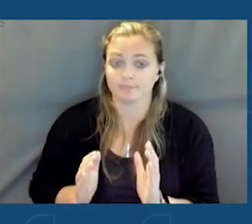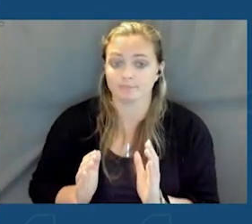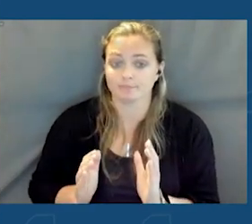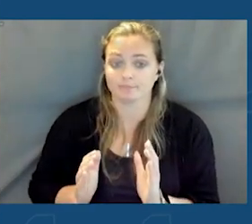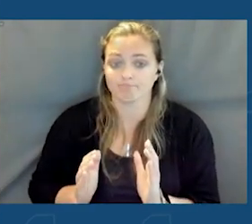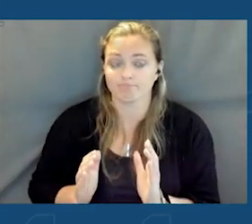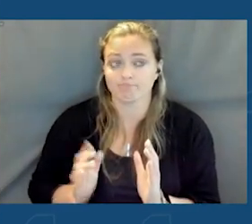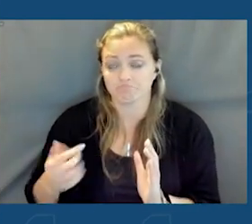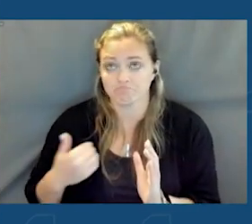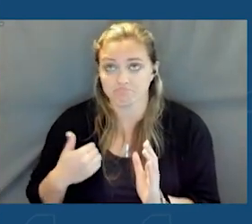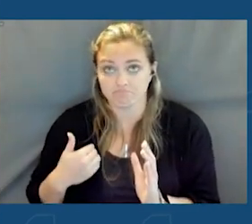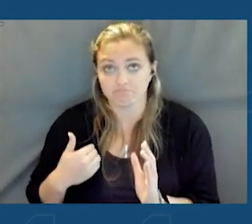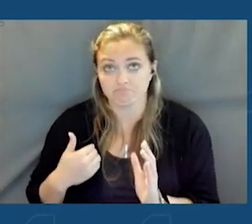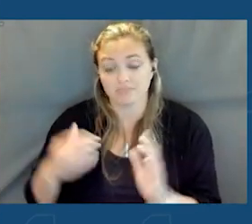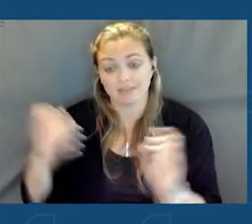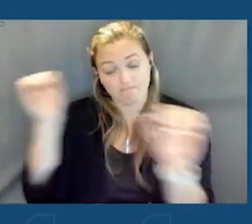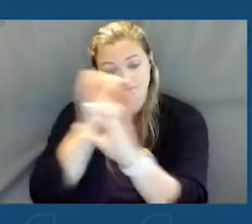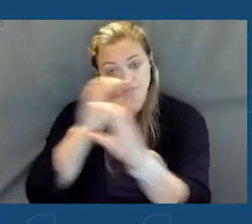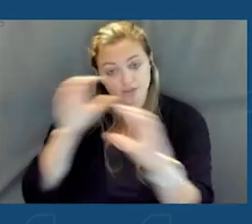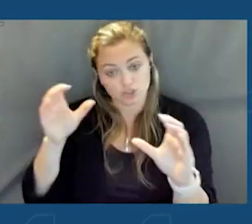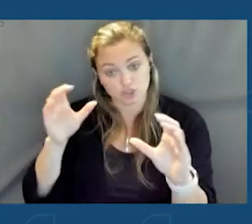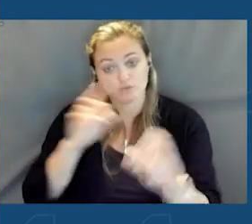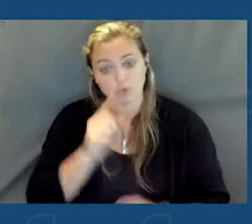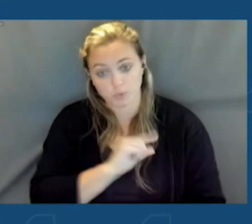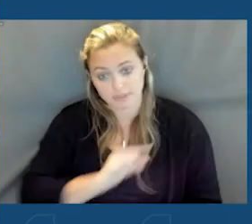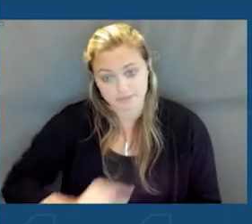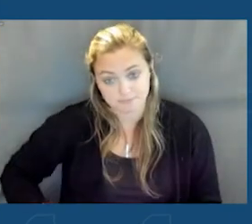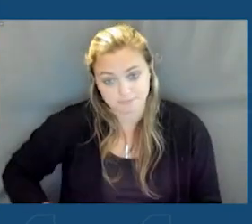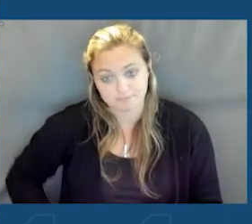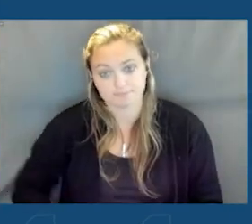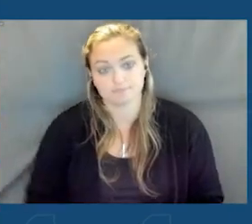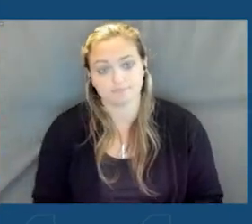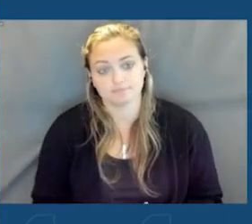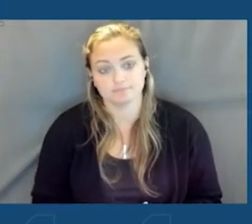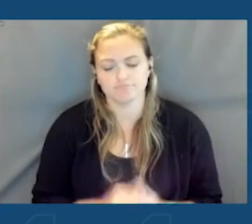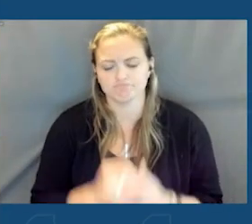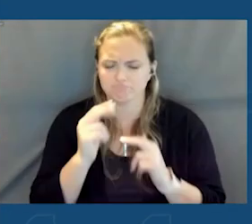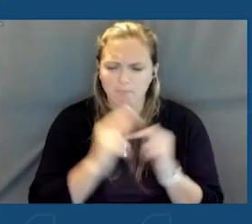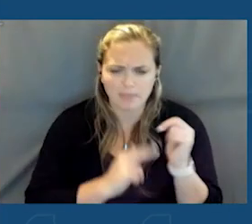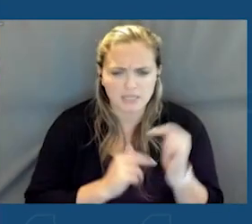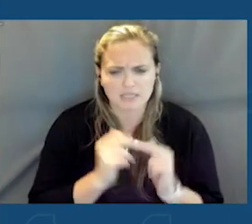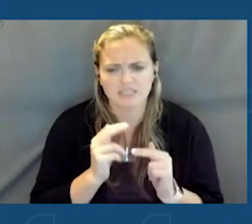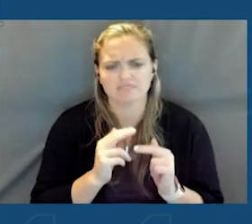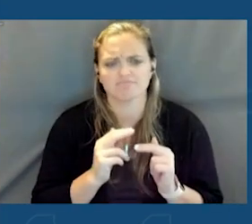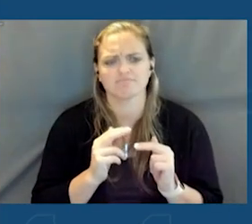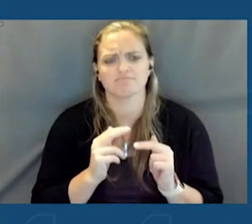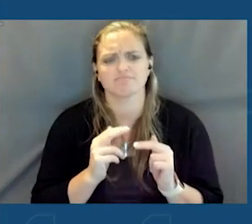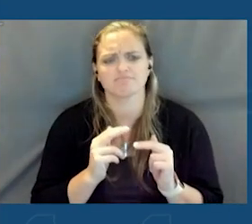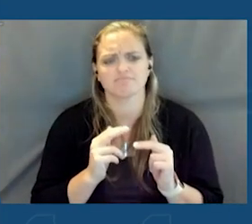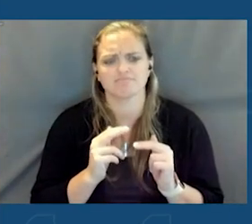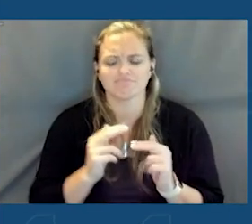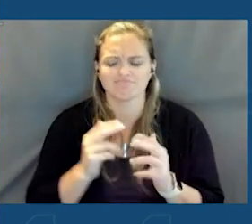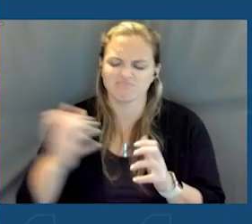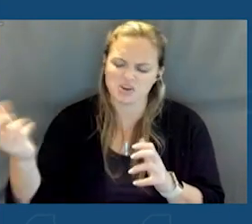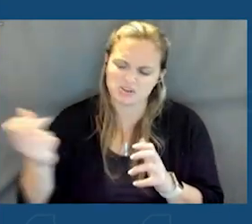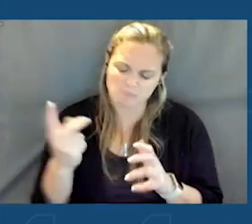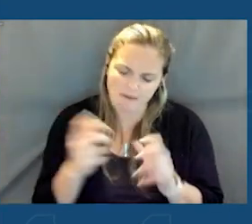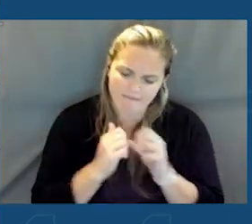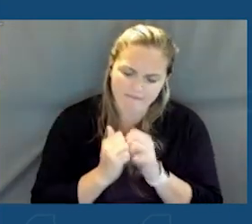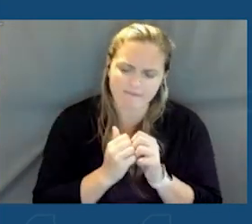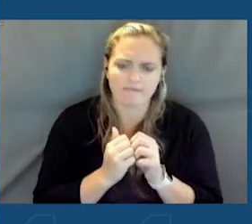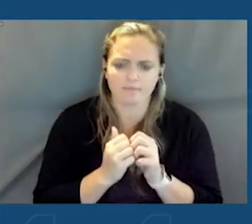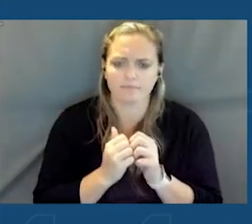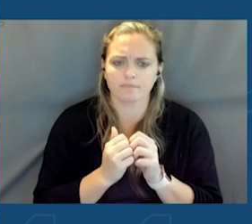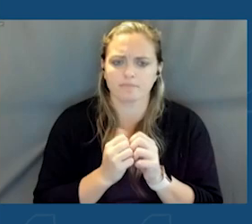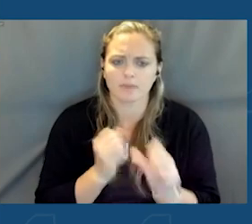has a vision for Queens of building and bringing us all together and